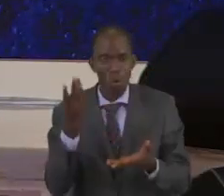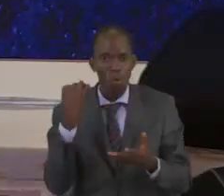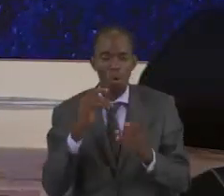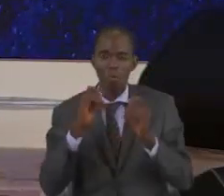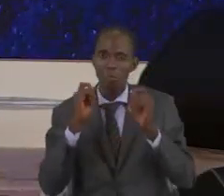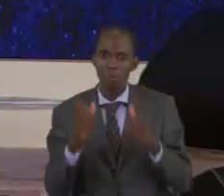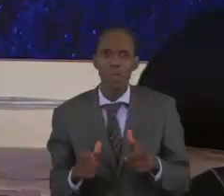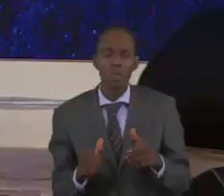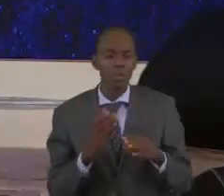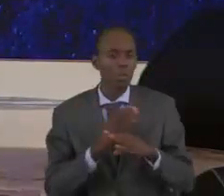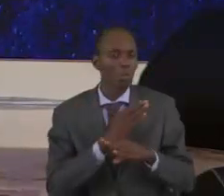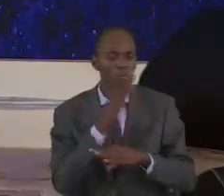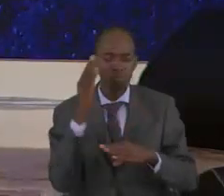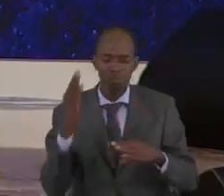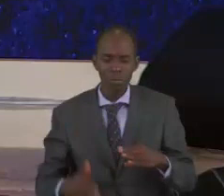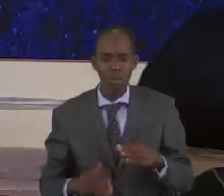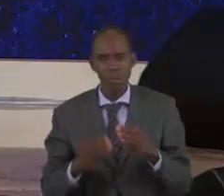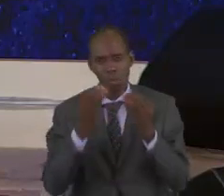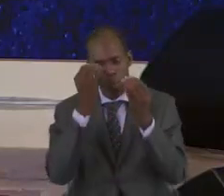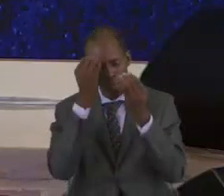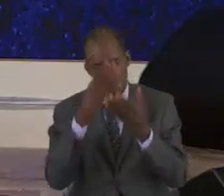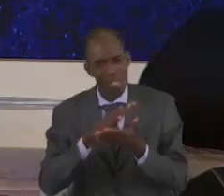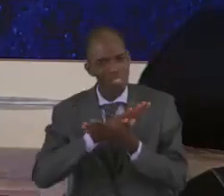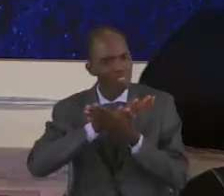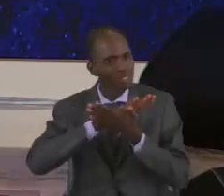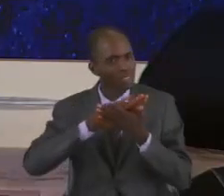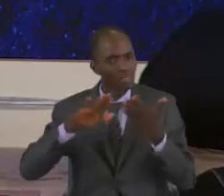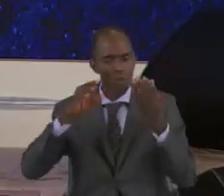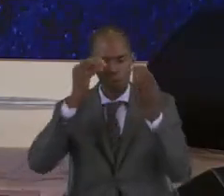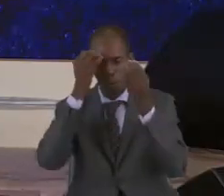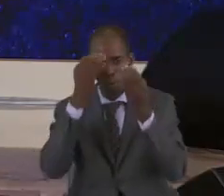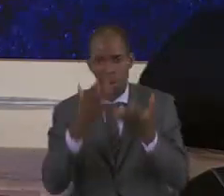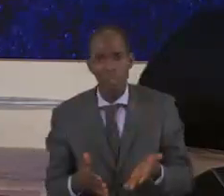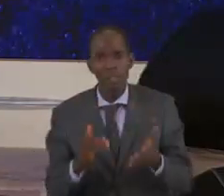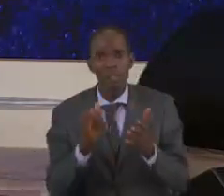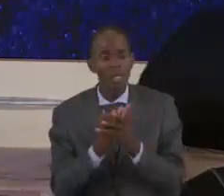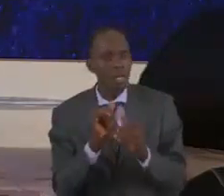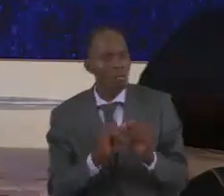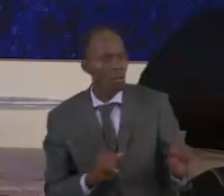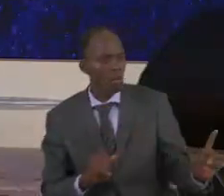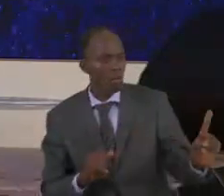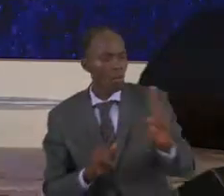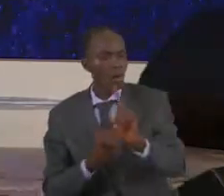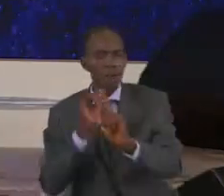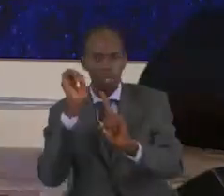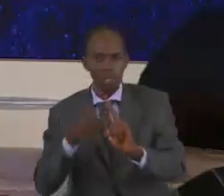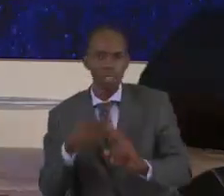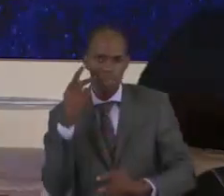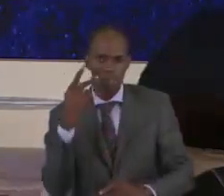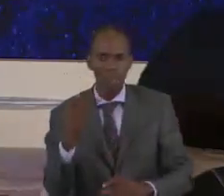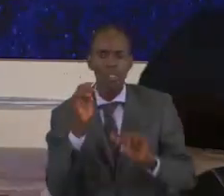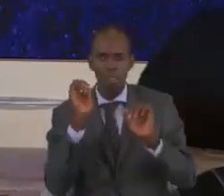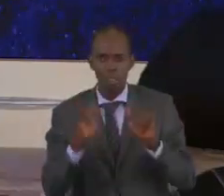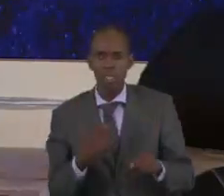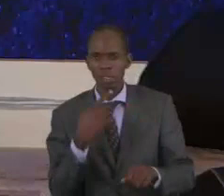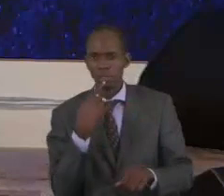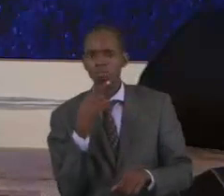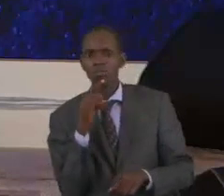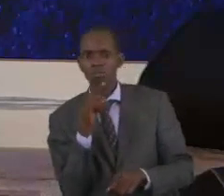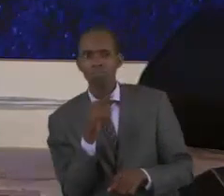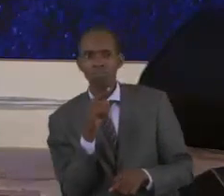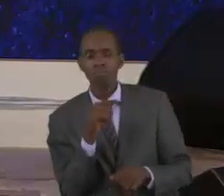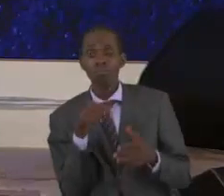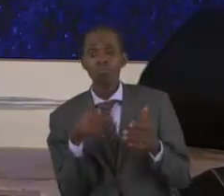Explicit obedience. Clear obedience that everybody could see, and they could tell that